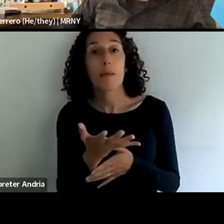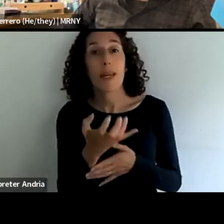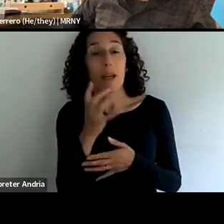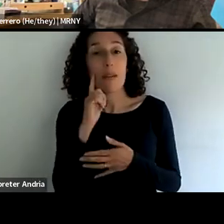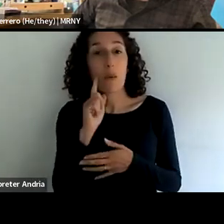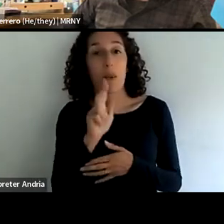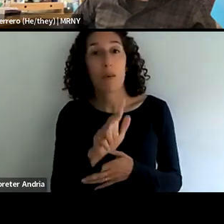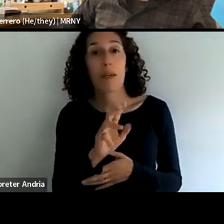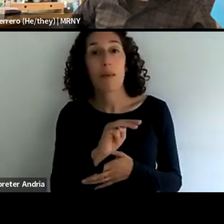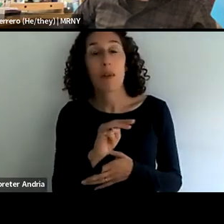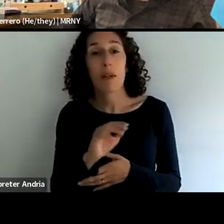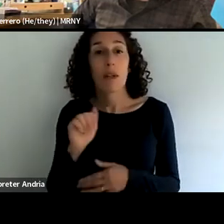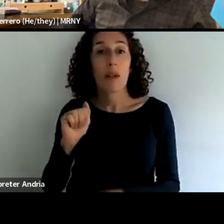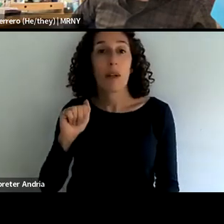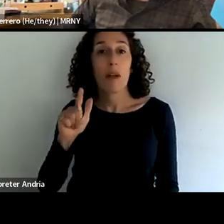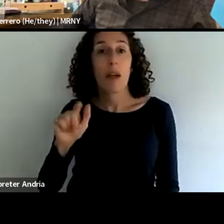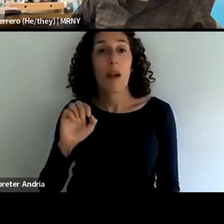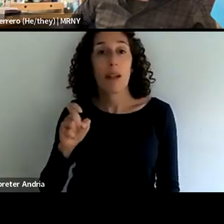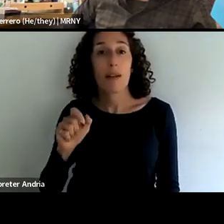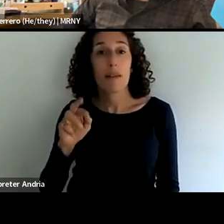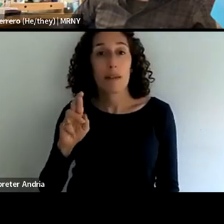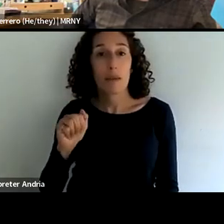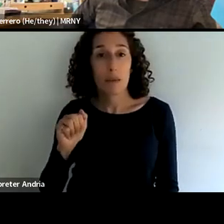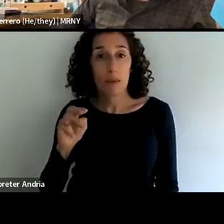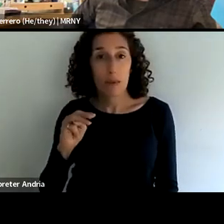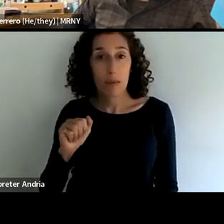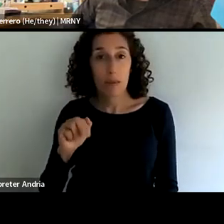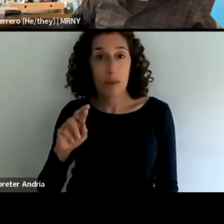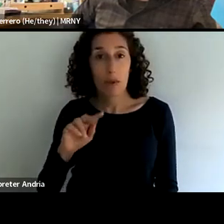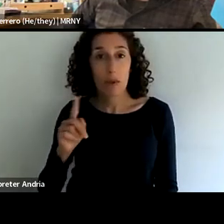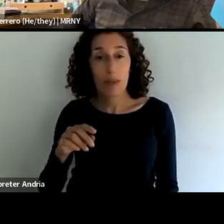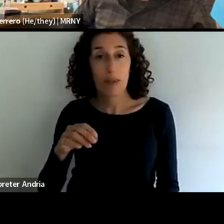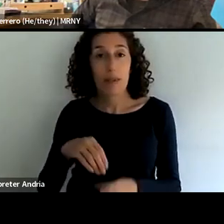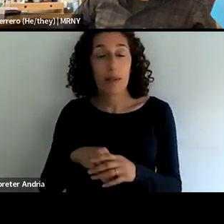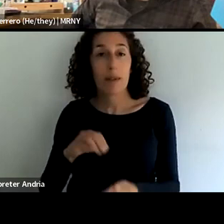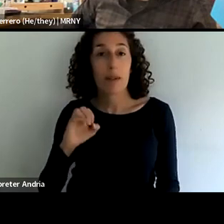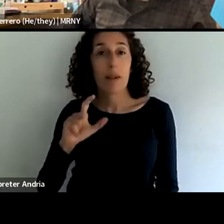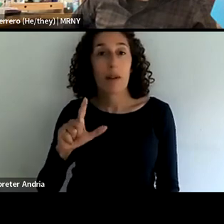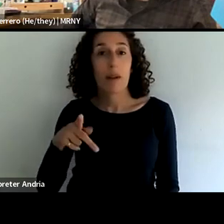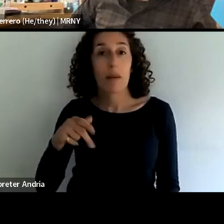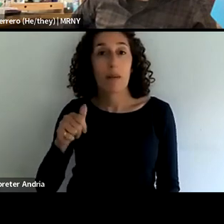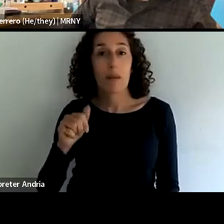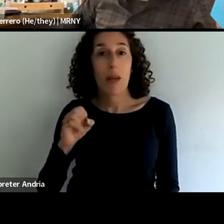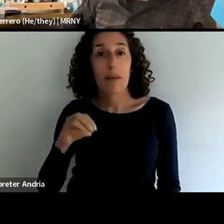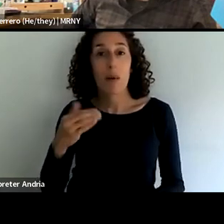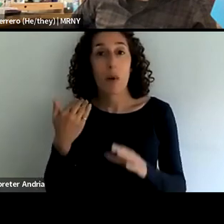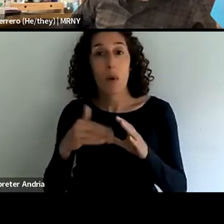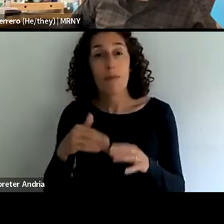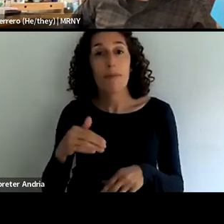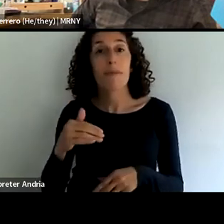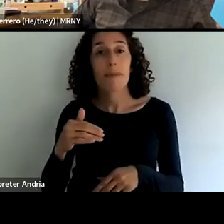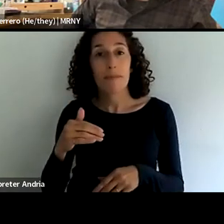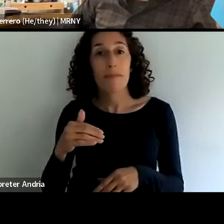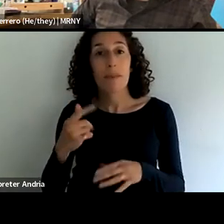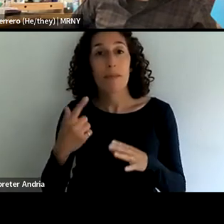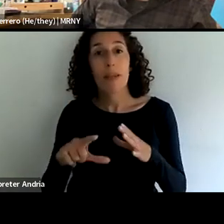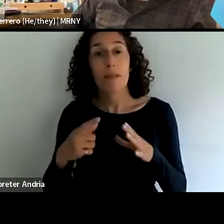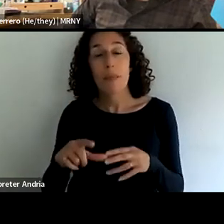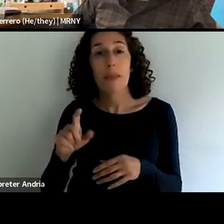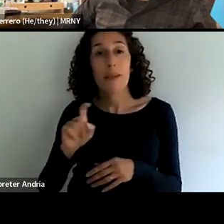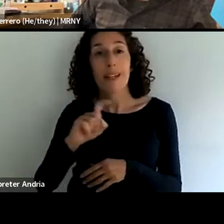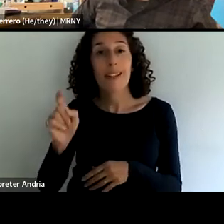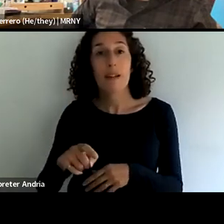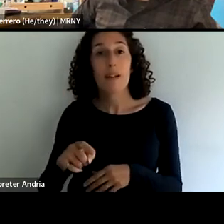There is Alex Ramirez in El Paso, Texas, working at the Borderlands Rainbow Center, providing